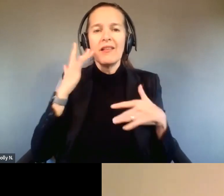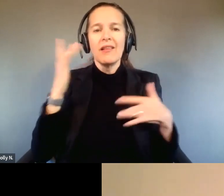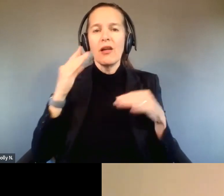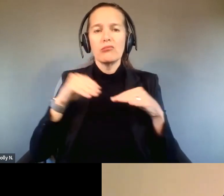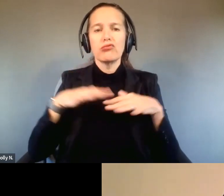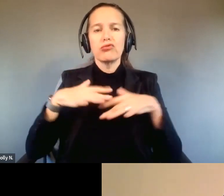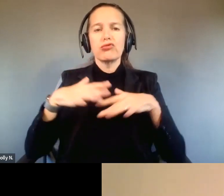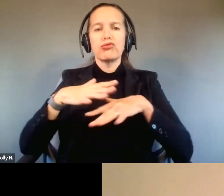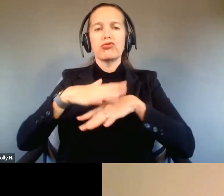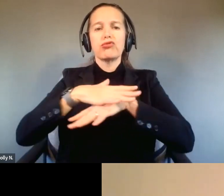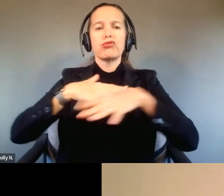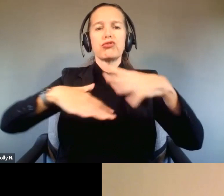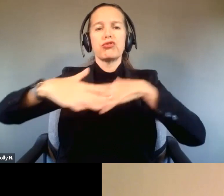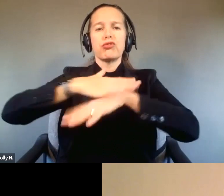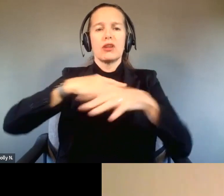times.